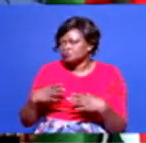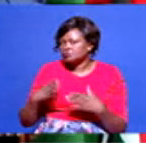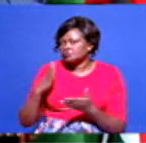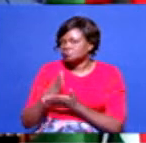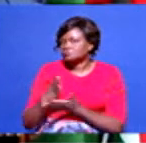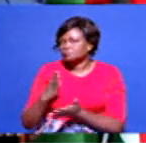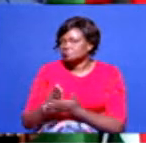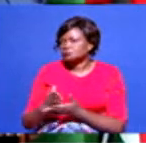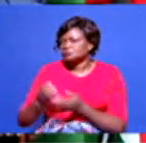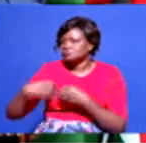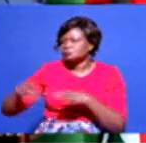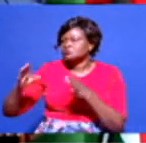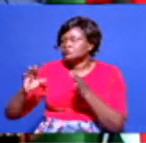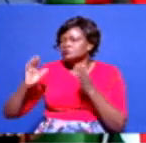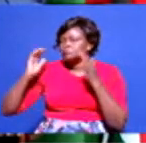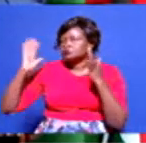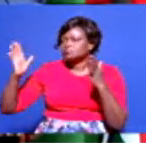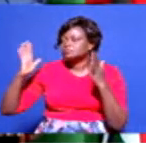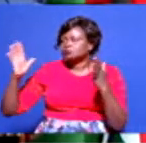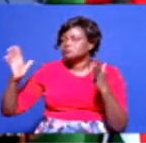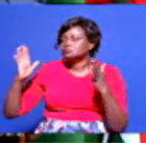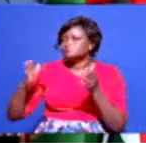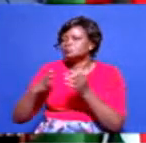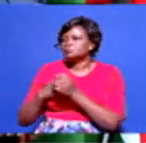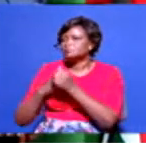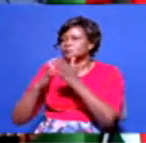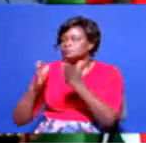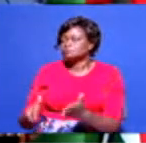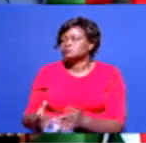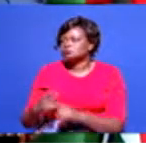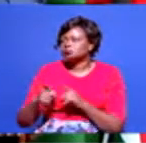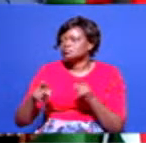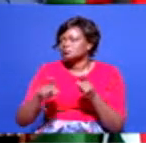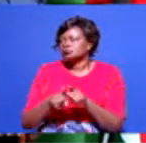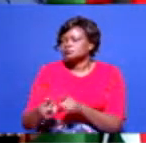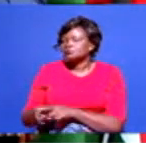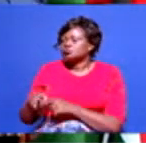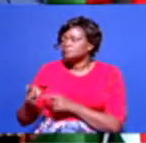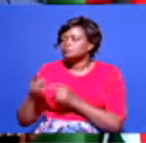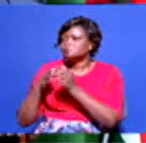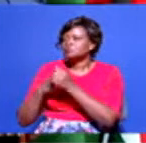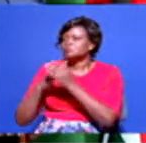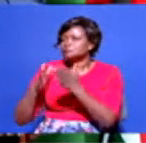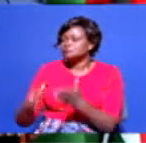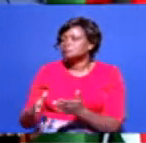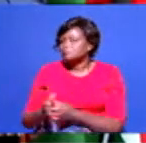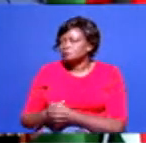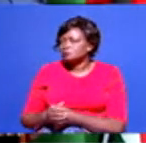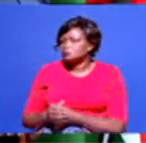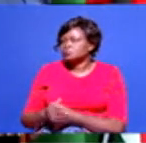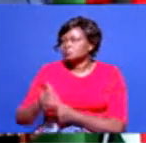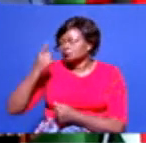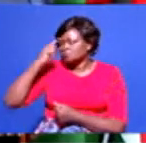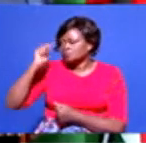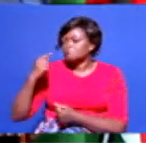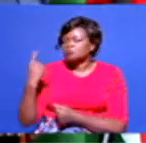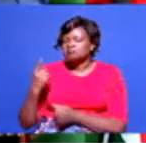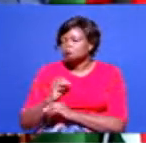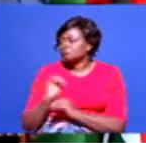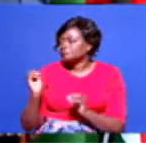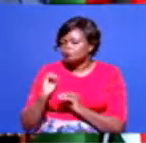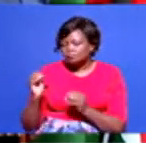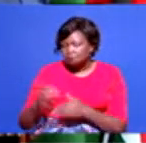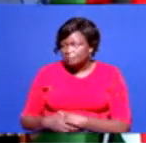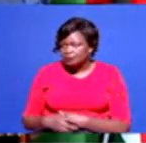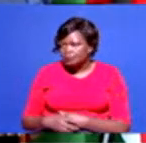the loss of a great, great leader. But he wasn't just a leader just for Kenya, or for that matter, for